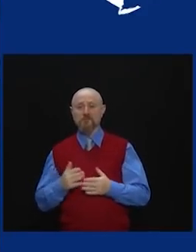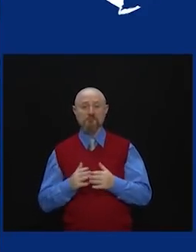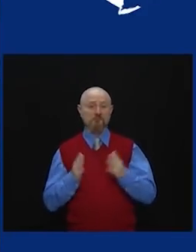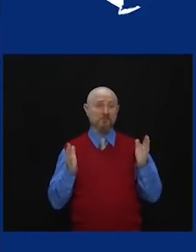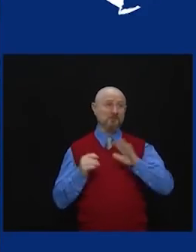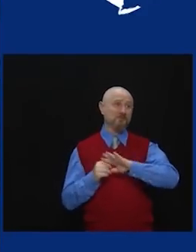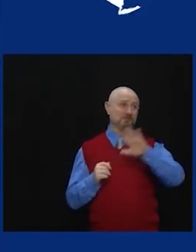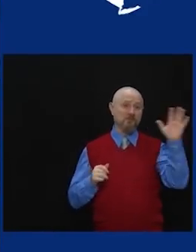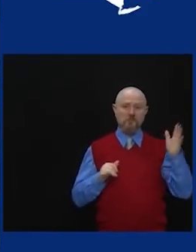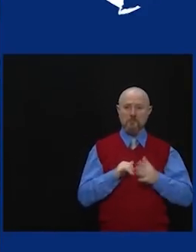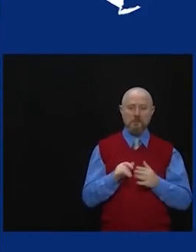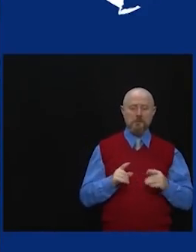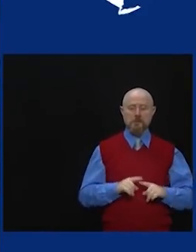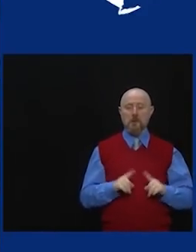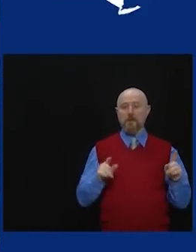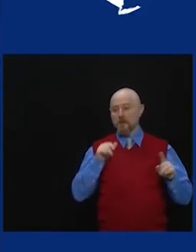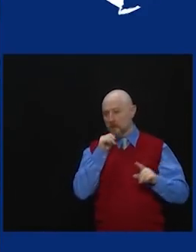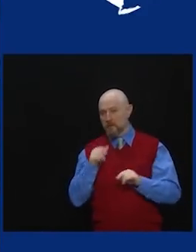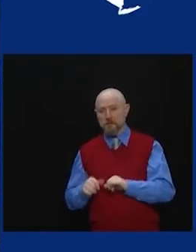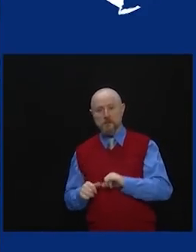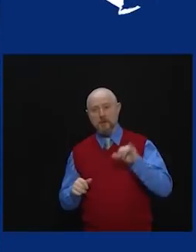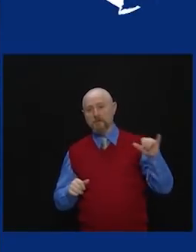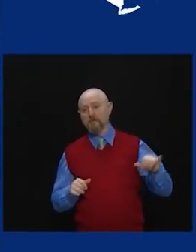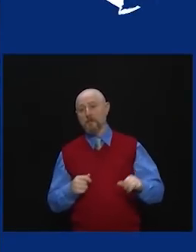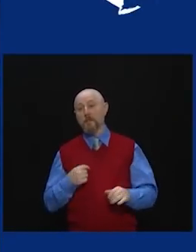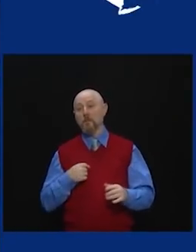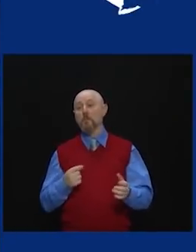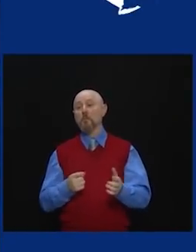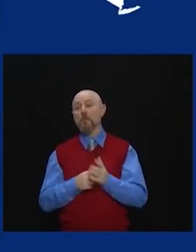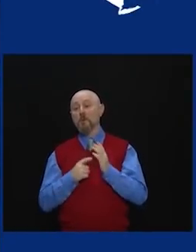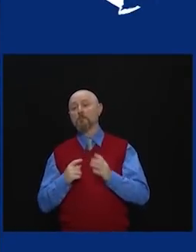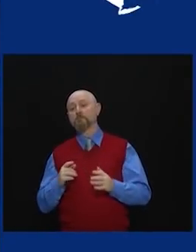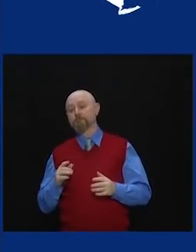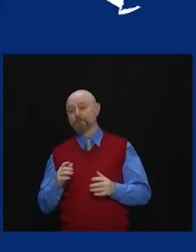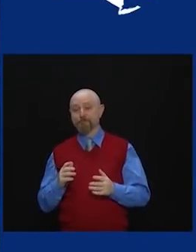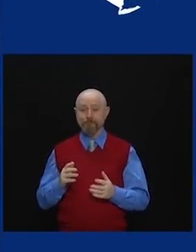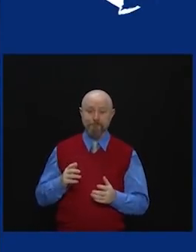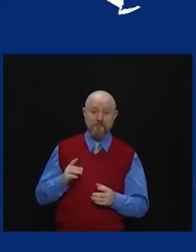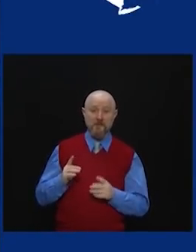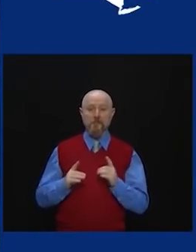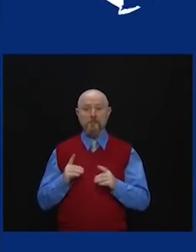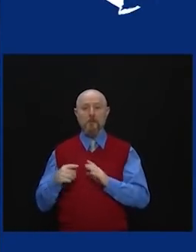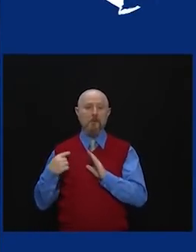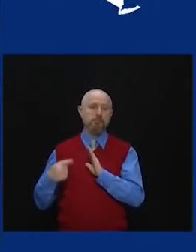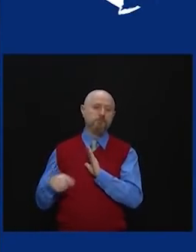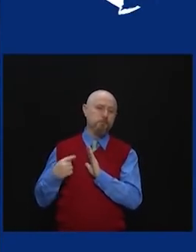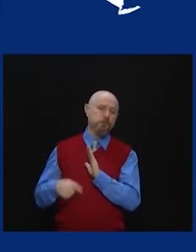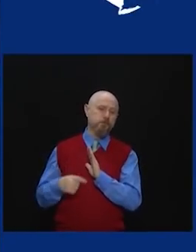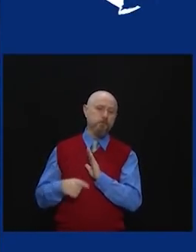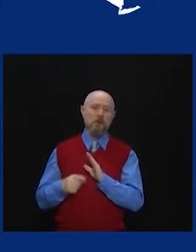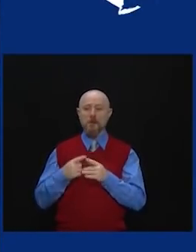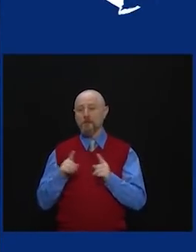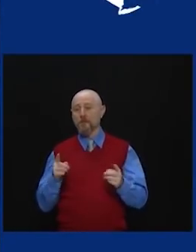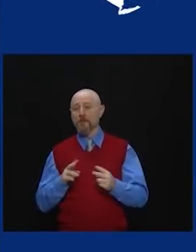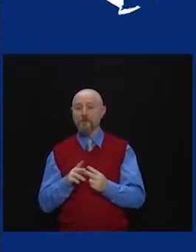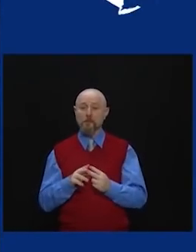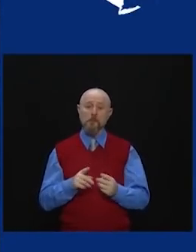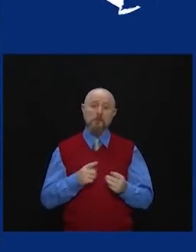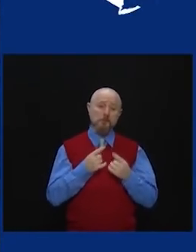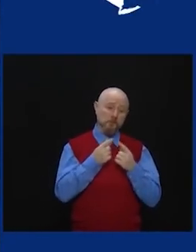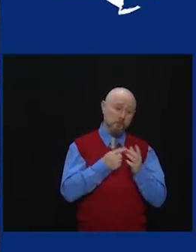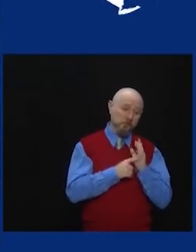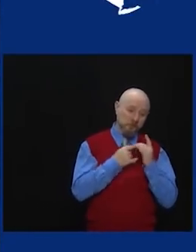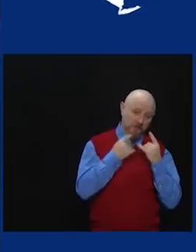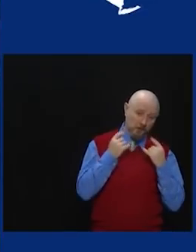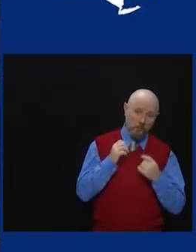was criticized by many, which is require that public places either have a mask requirement or a vaccine requirement. So we already